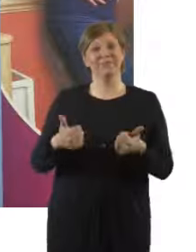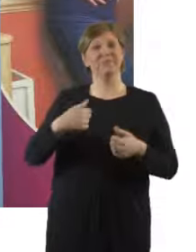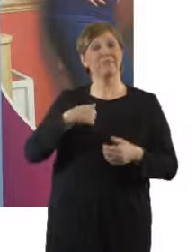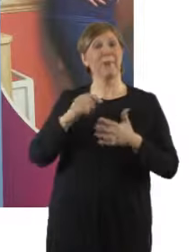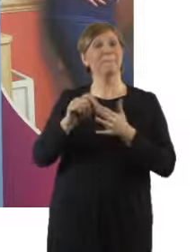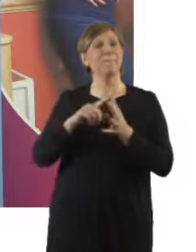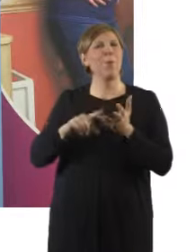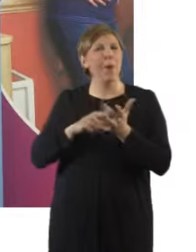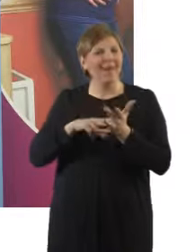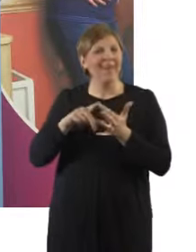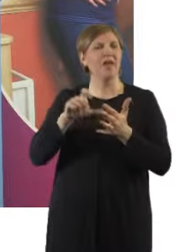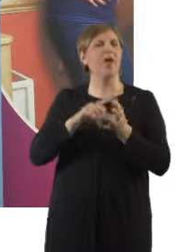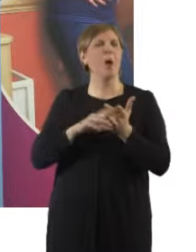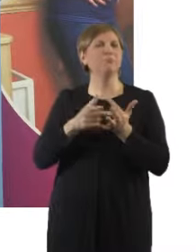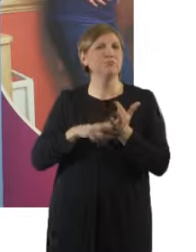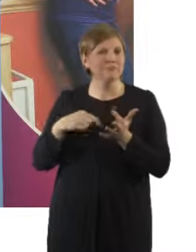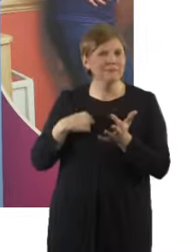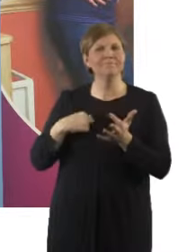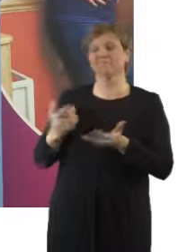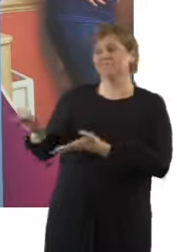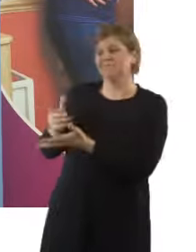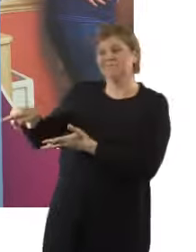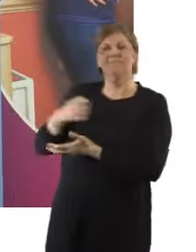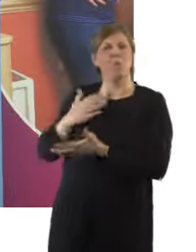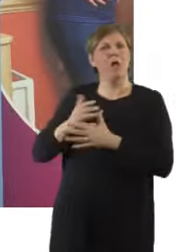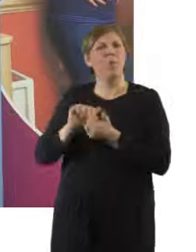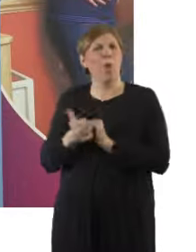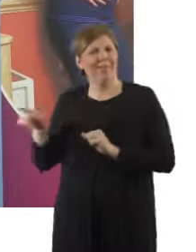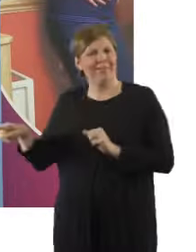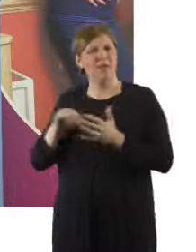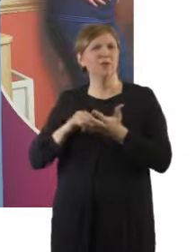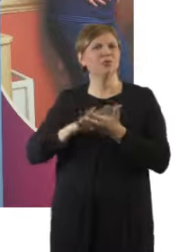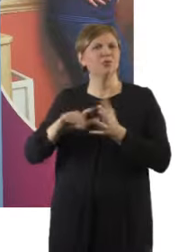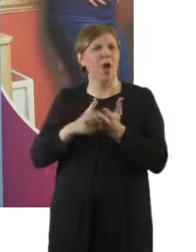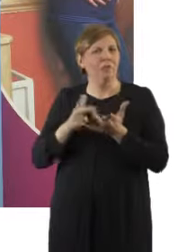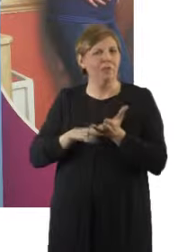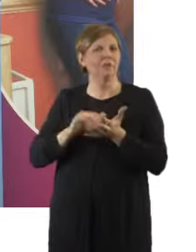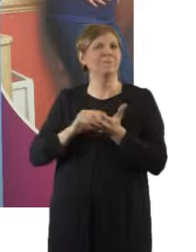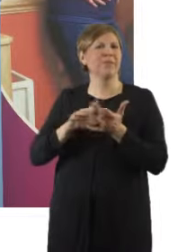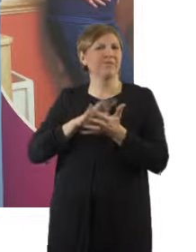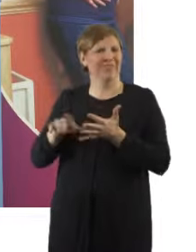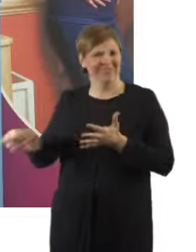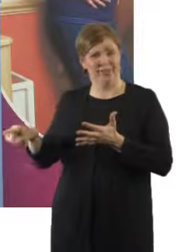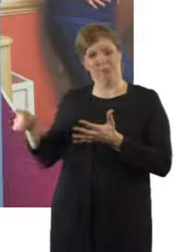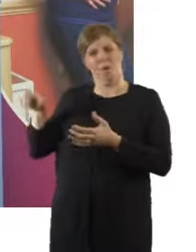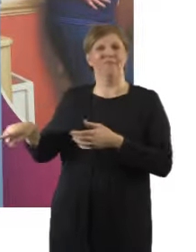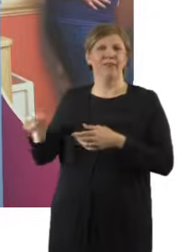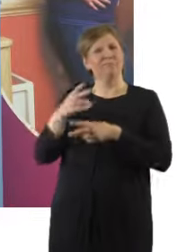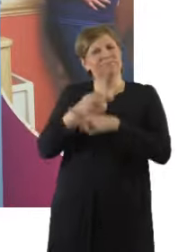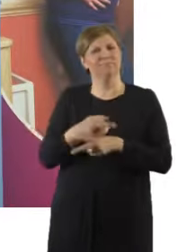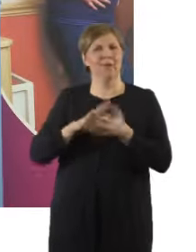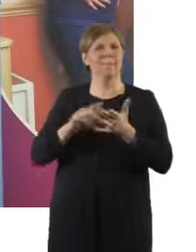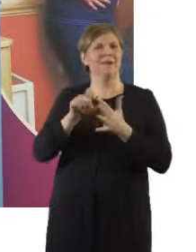Hi there, my name is Pauline Cameron, and in a few moments I'm going to be talking to my colleague Sharon Smith, who's one of the midwives, who's going to be taking us on a tour